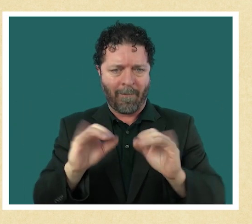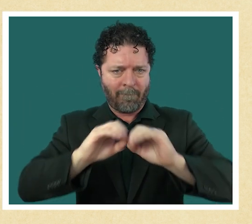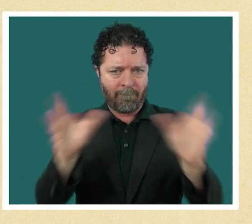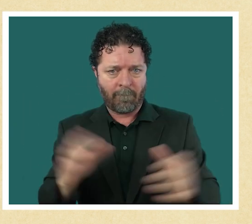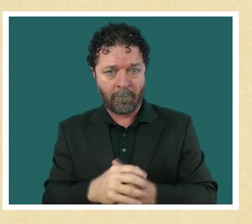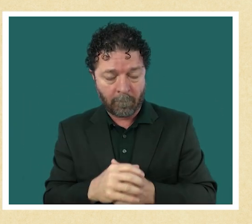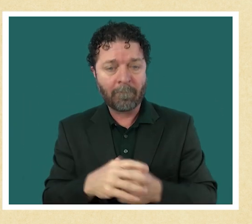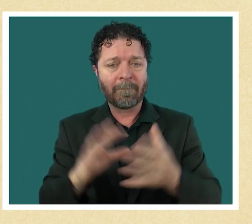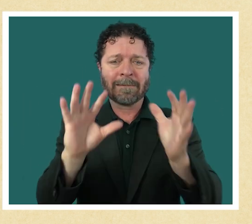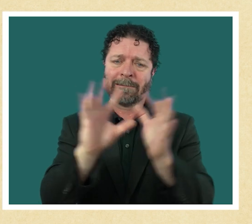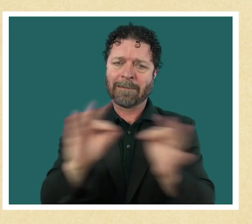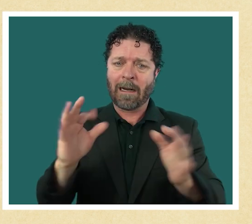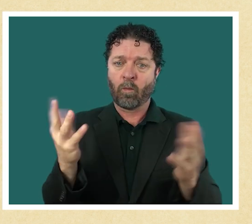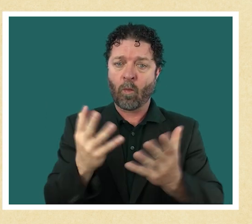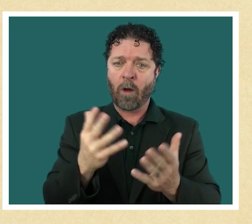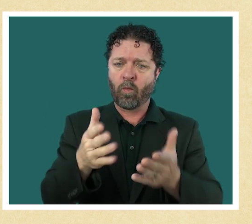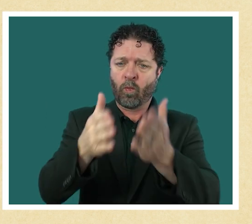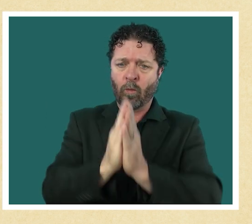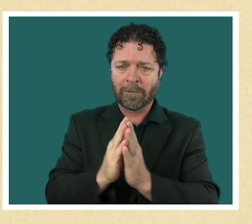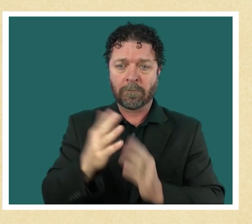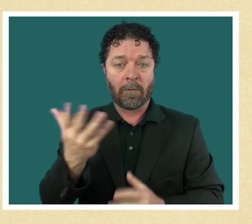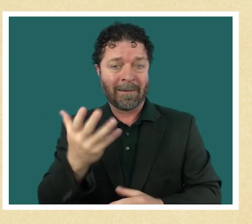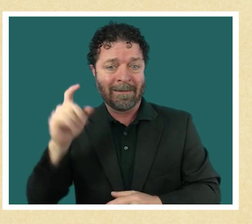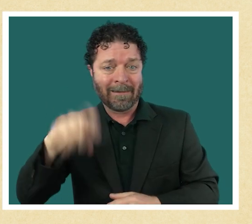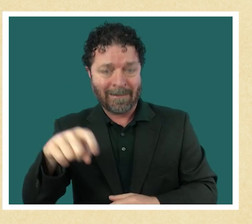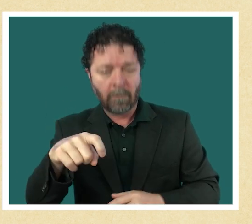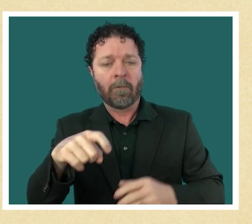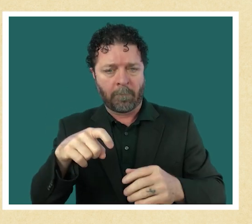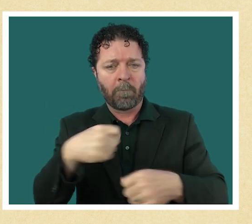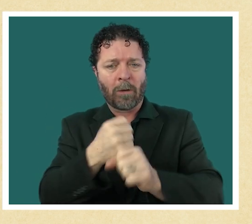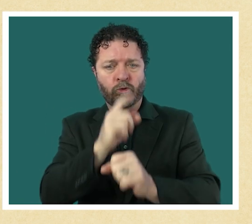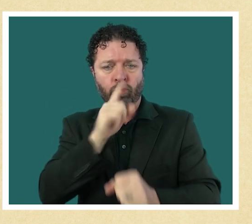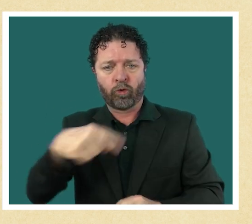in order to have equal use and enjoyment of the housing.